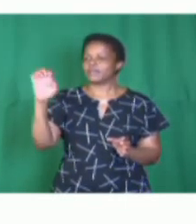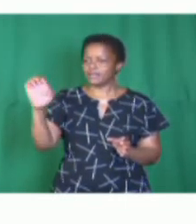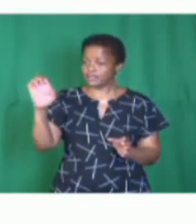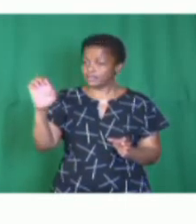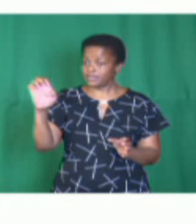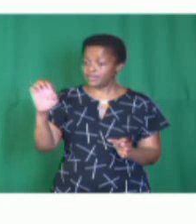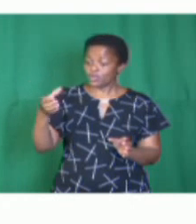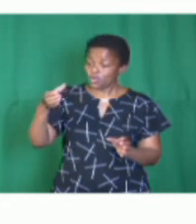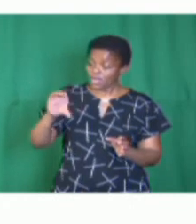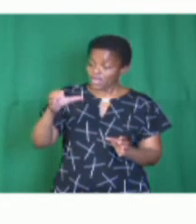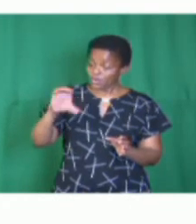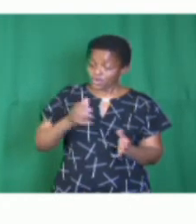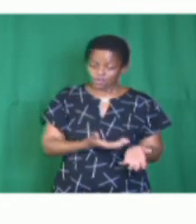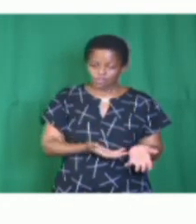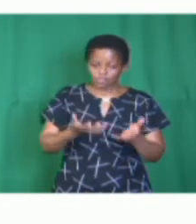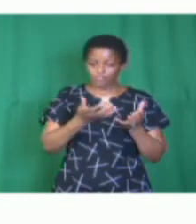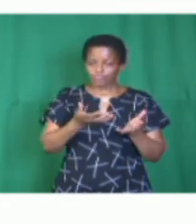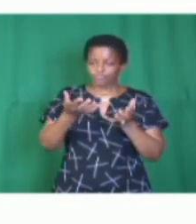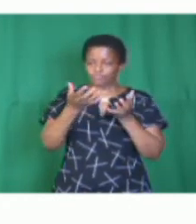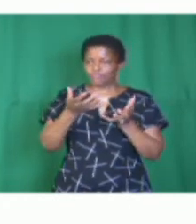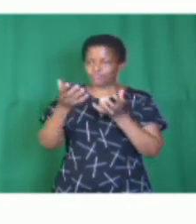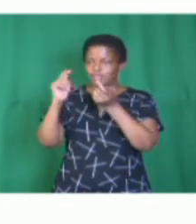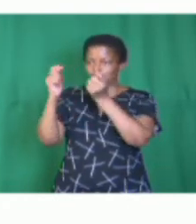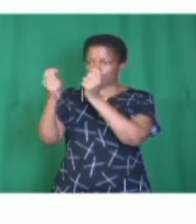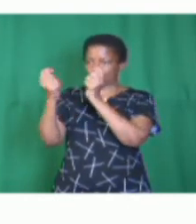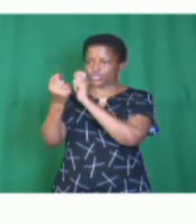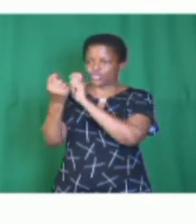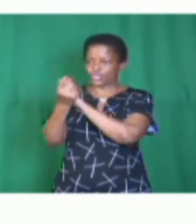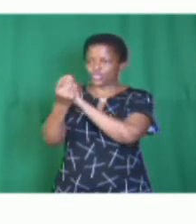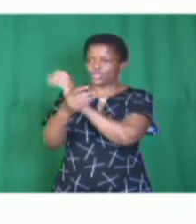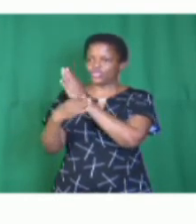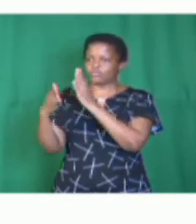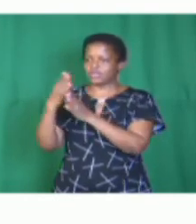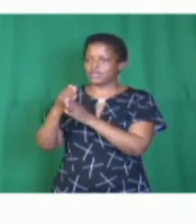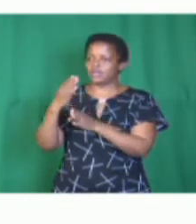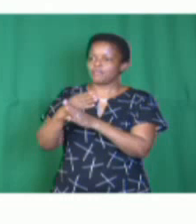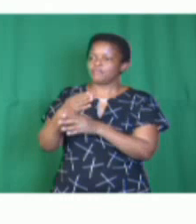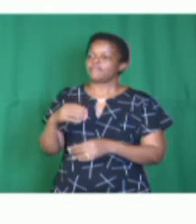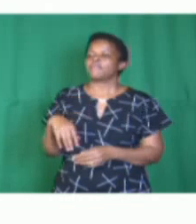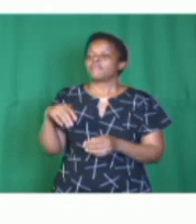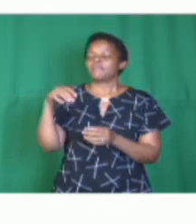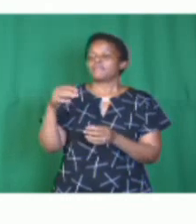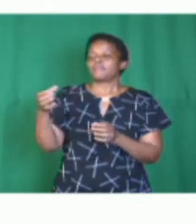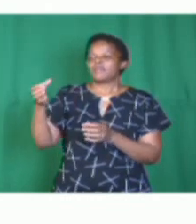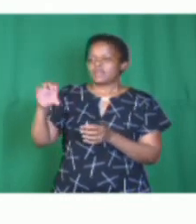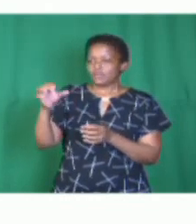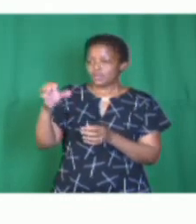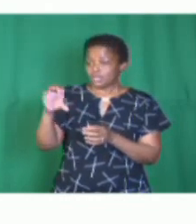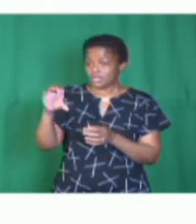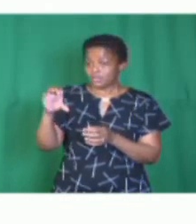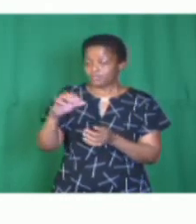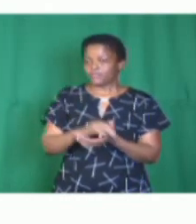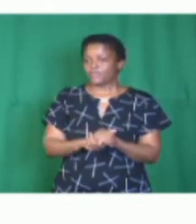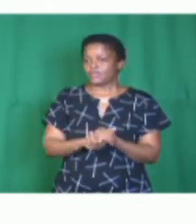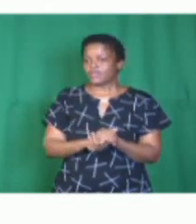it evaporates, but it can then change to become liquid. So here, the